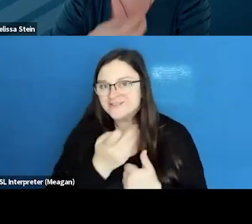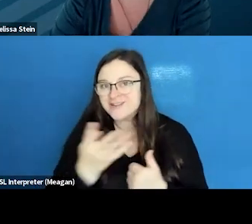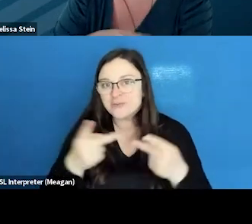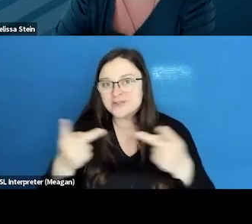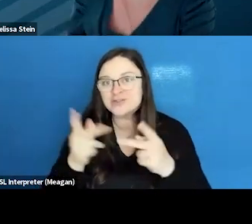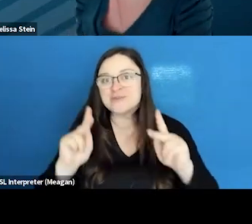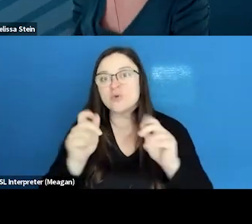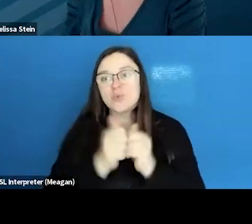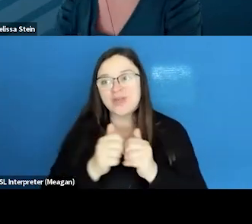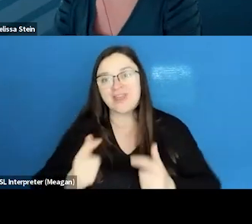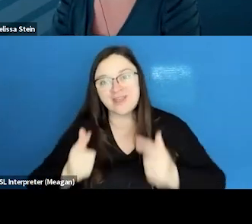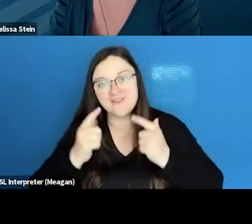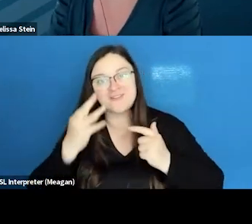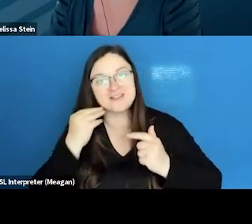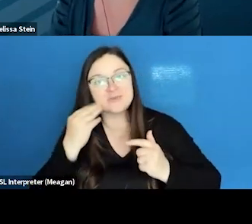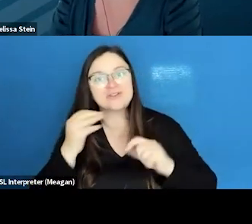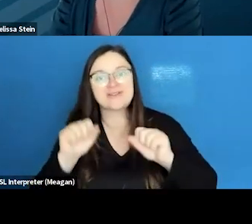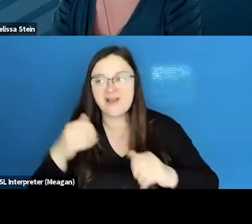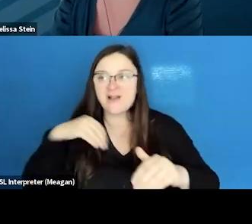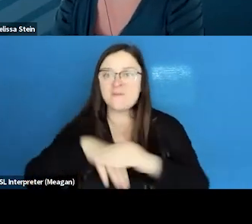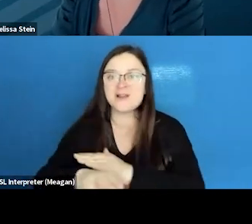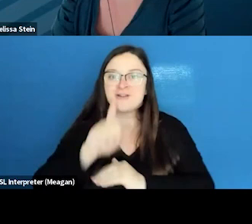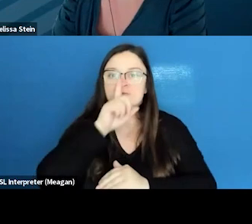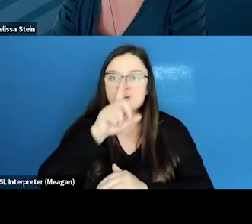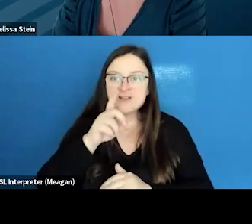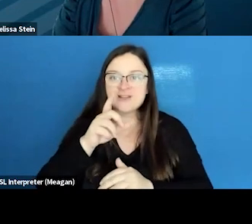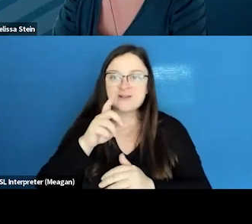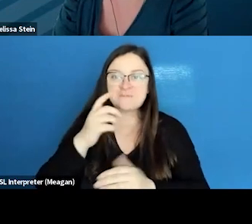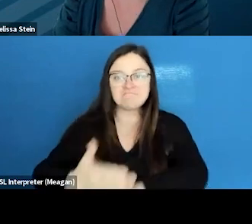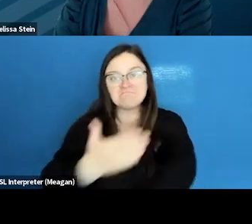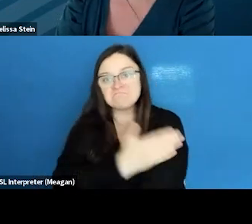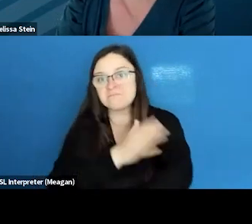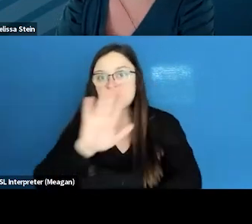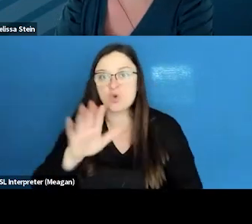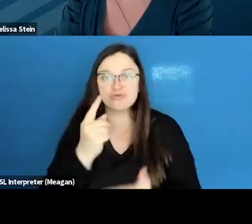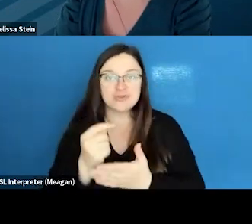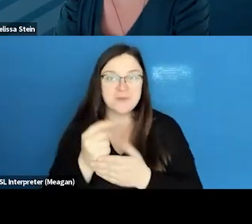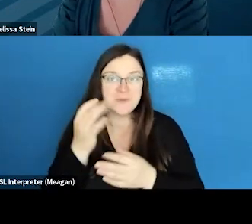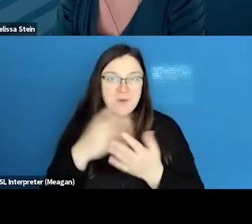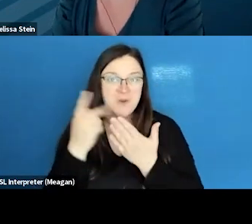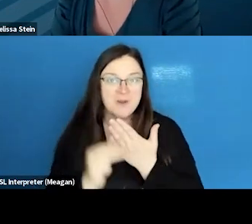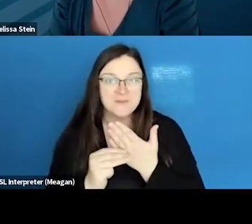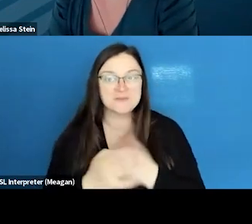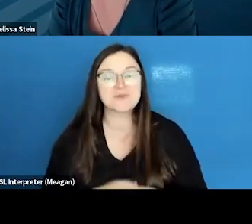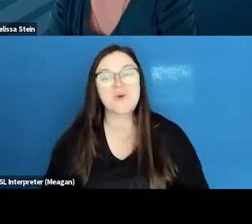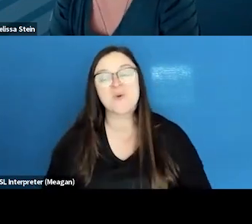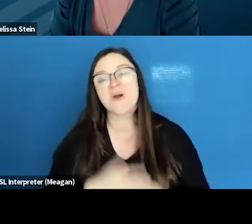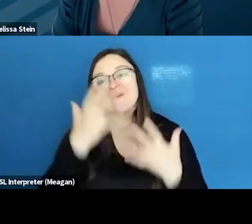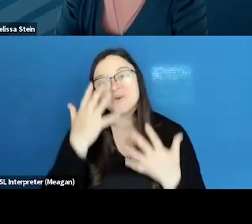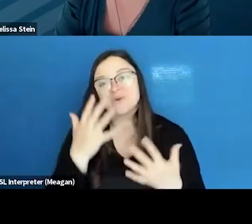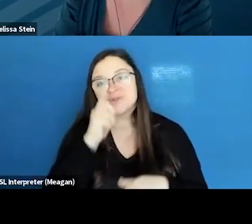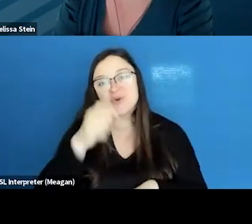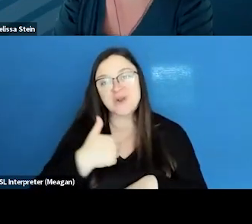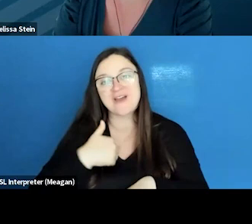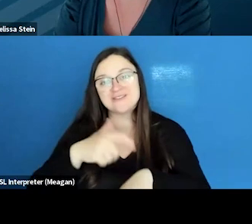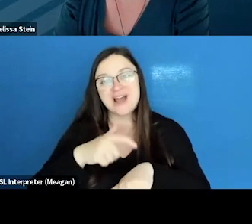lived experience can come in and really strengthen your treatment court program. And so unfortunately, we are not going to have time to get